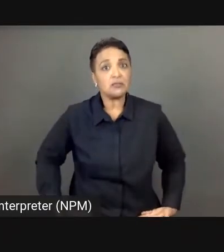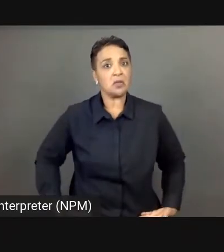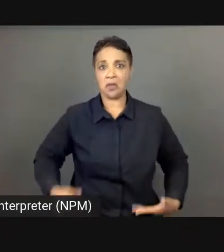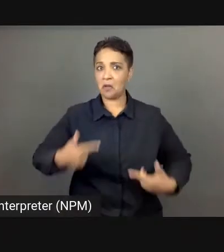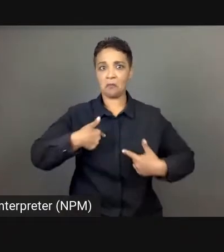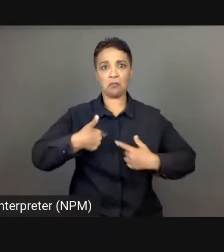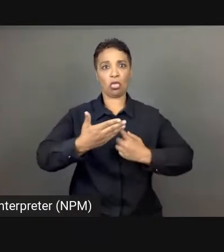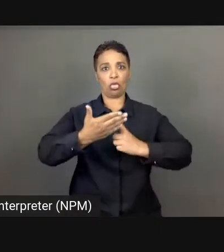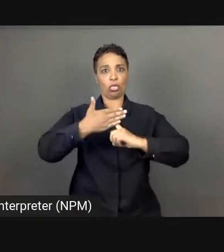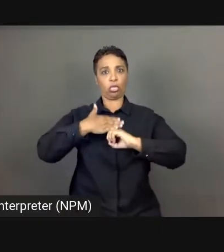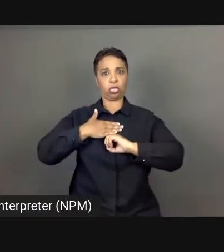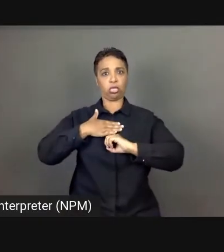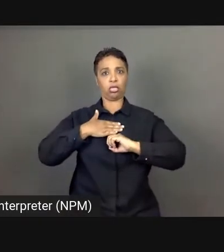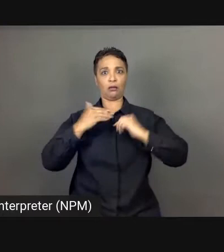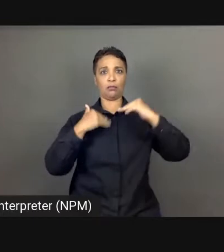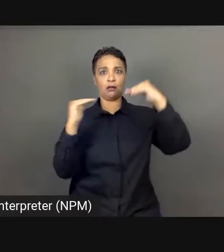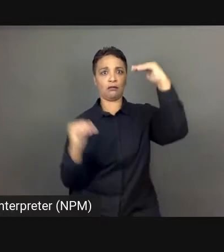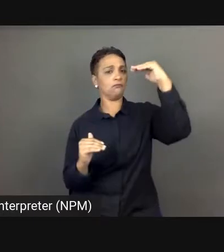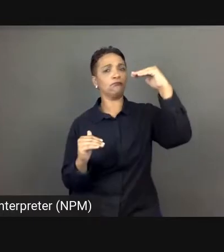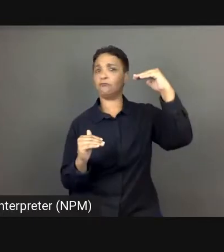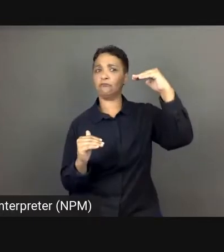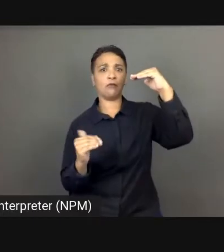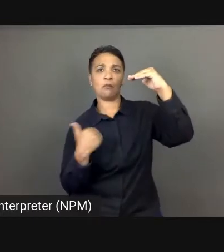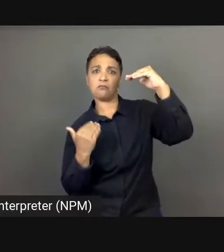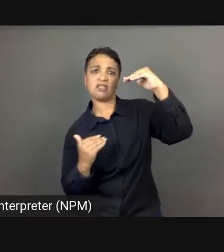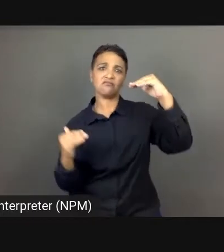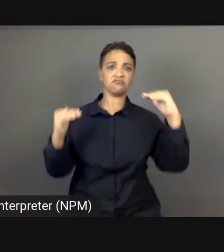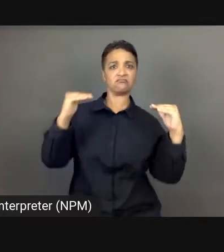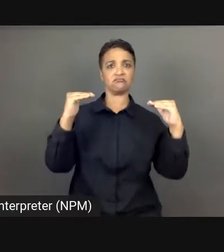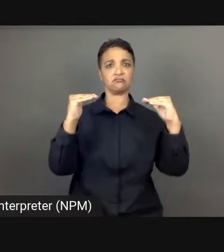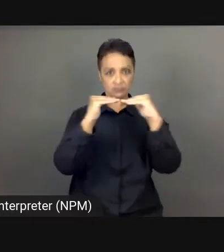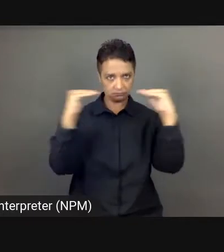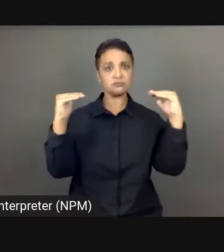me to or try to shadow me with somebody else.